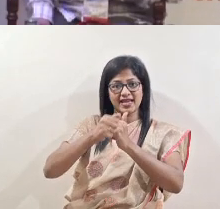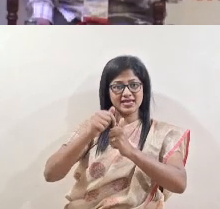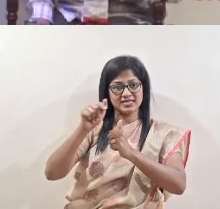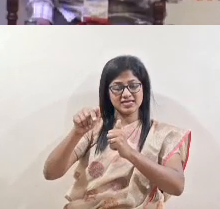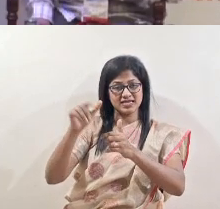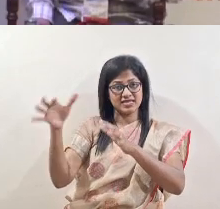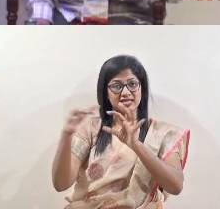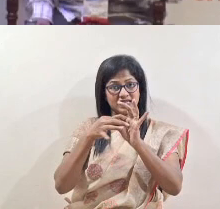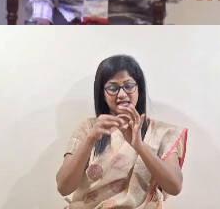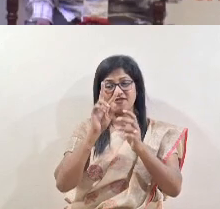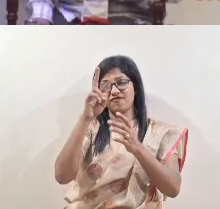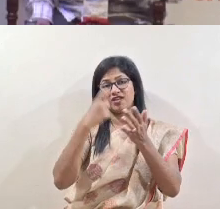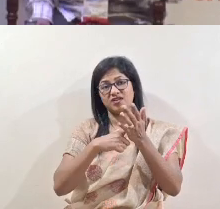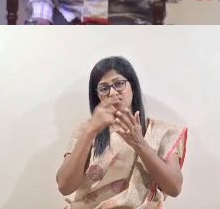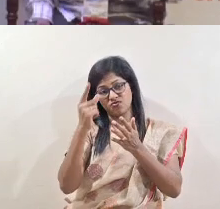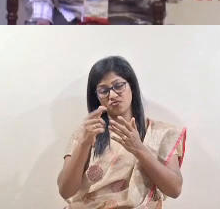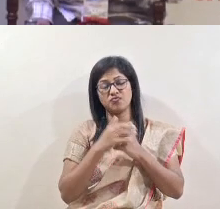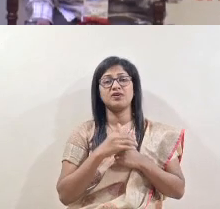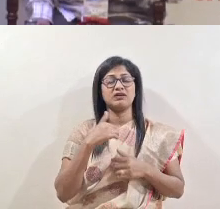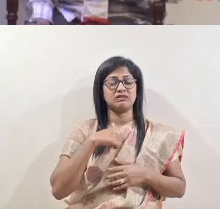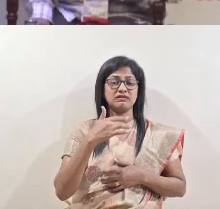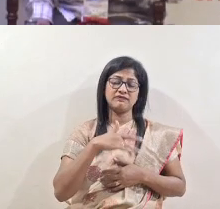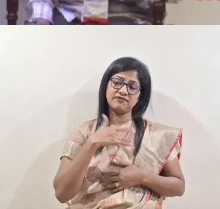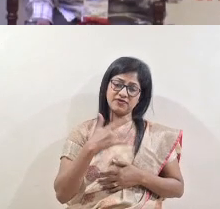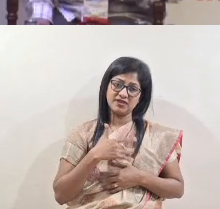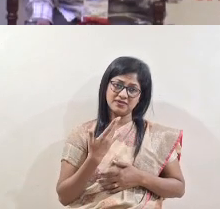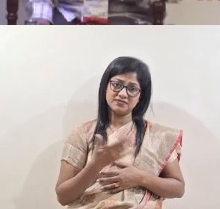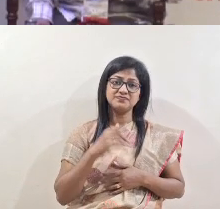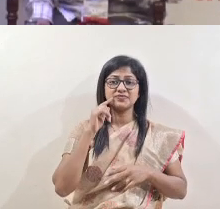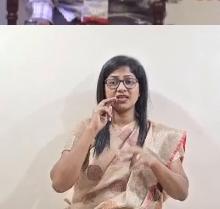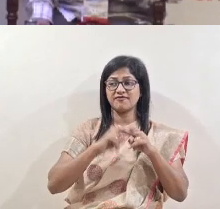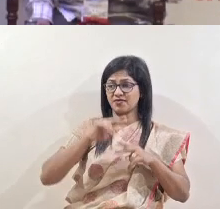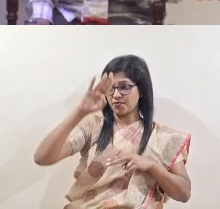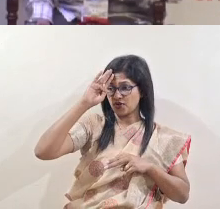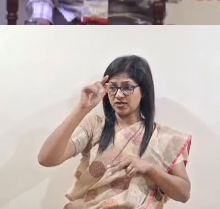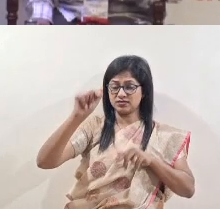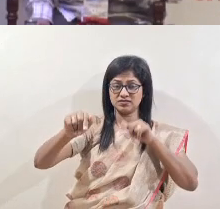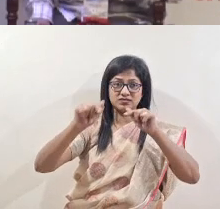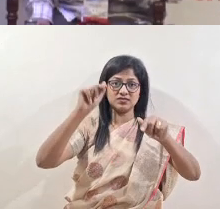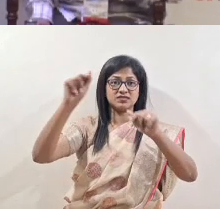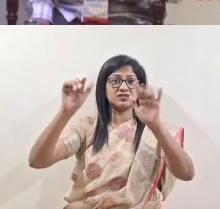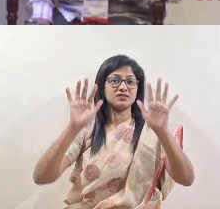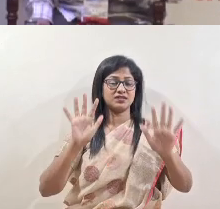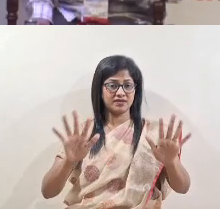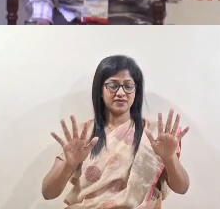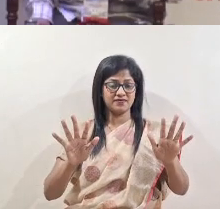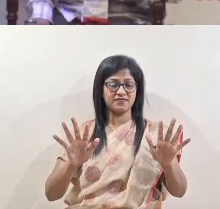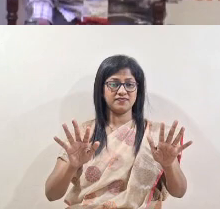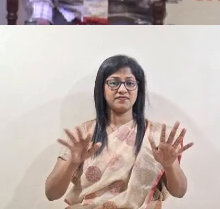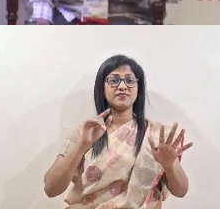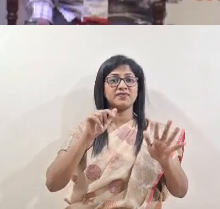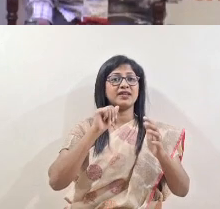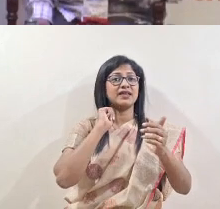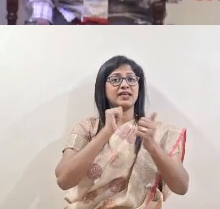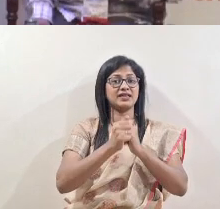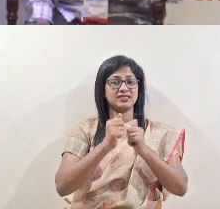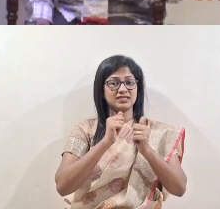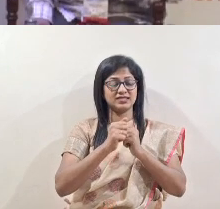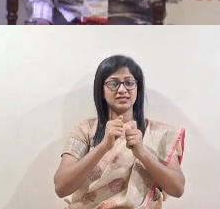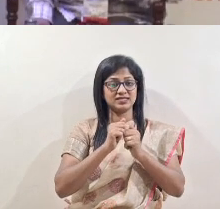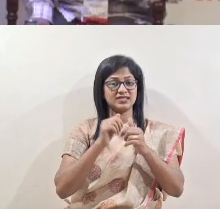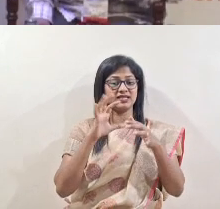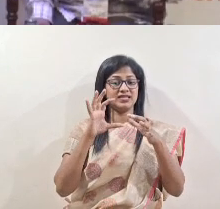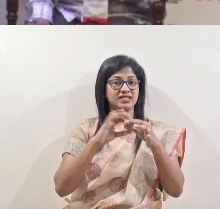accidents pertaining to the VRUs? Because I feel that wherever there is a police presence, okay, accidents pertaining